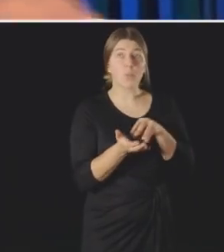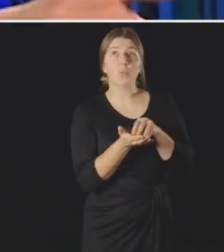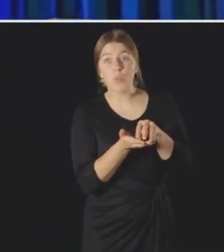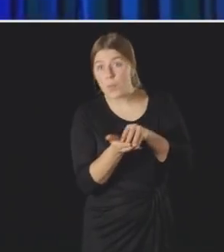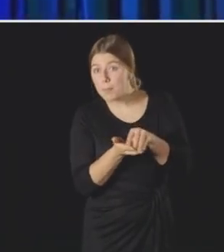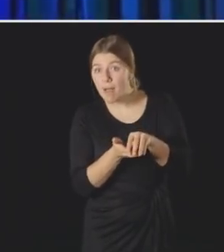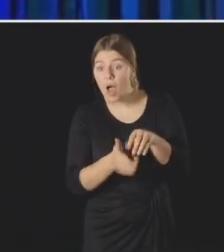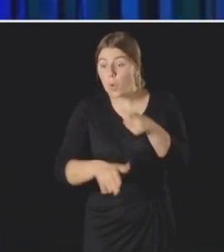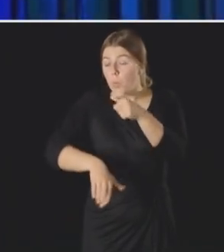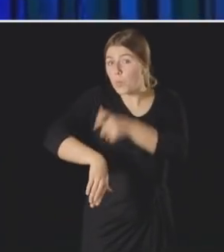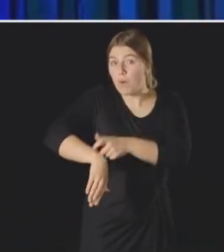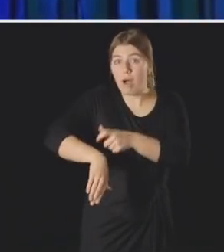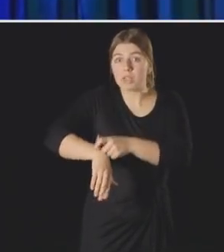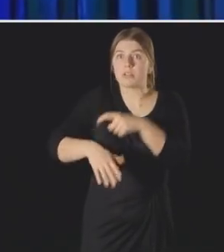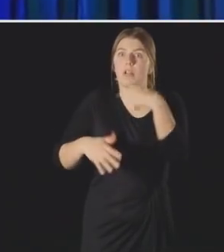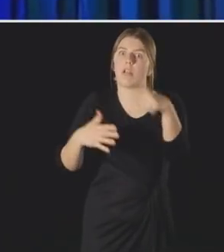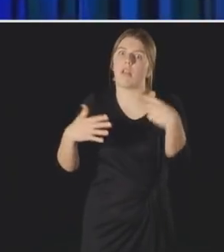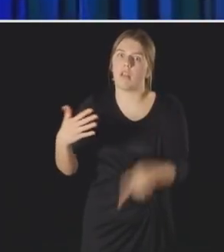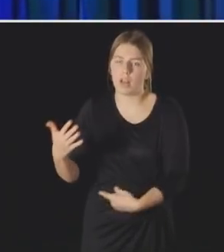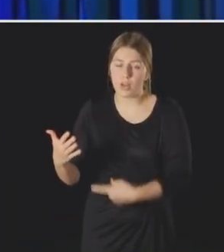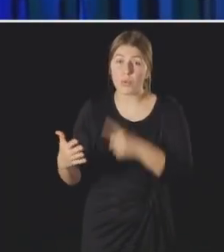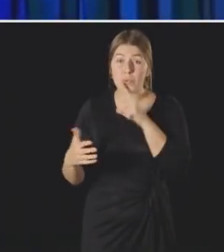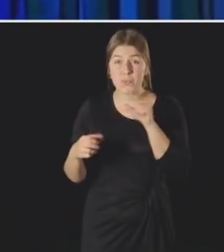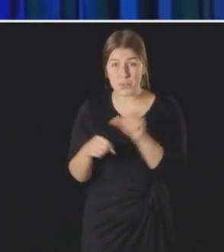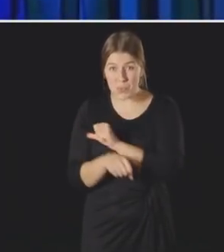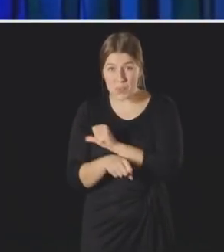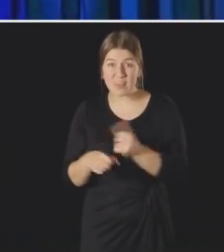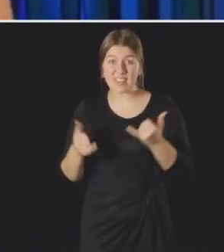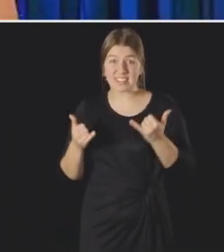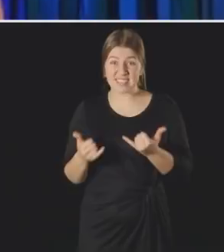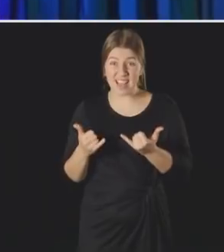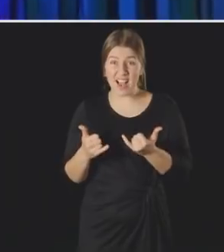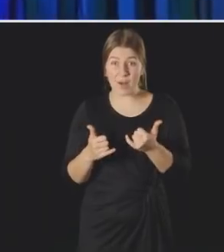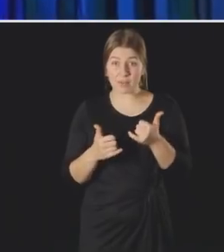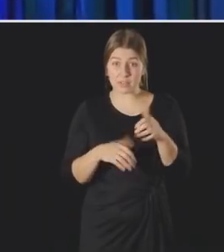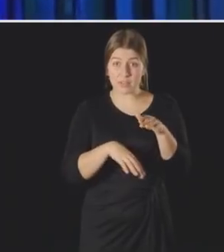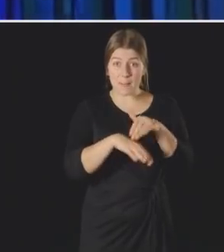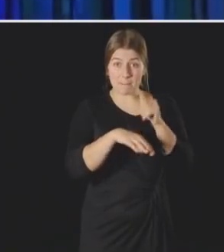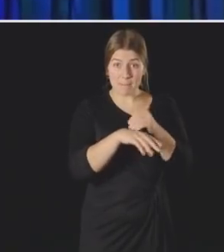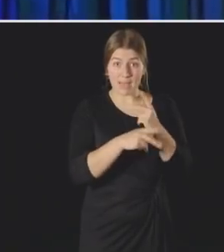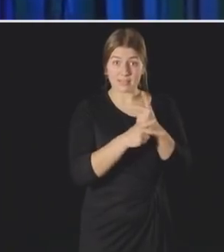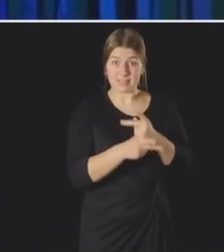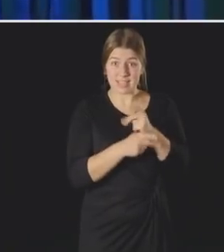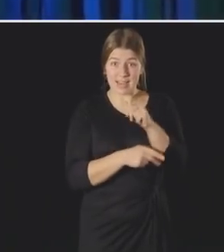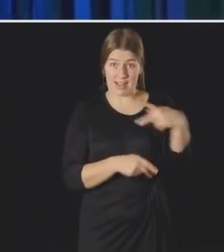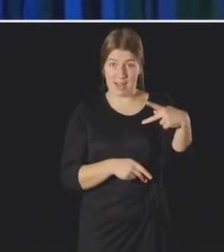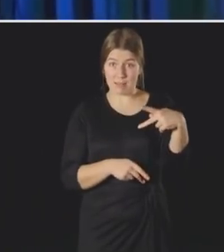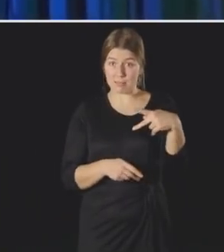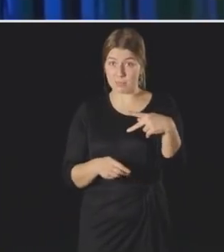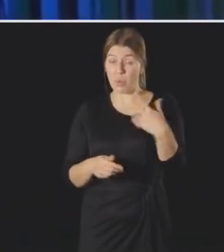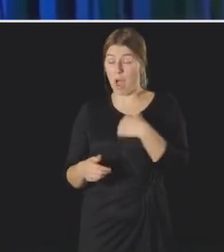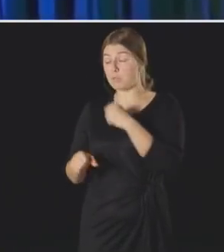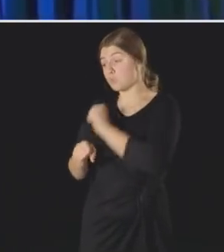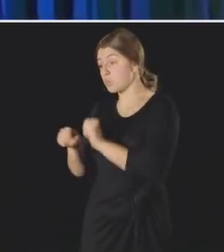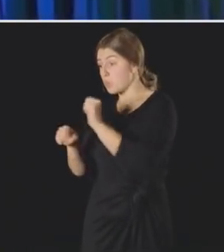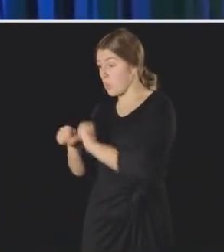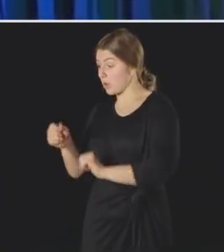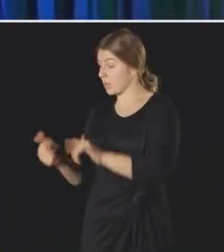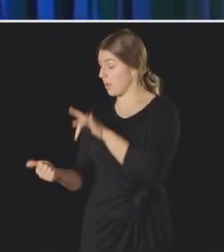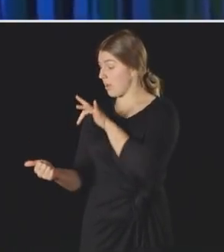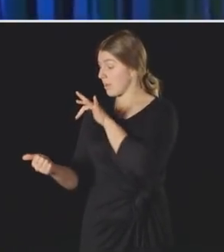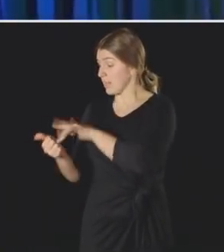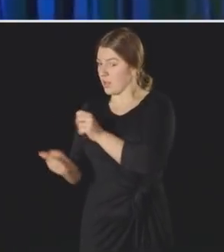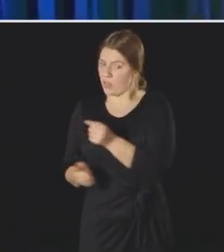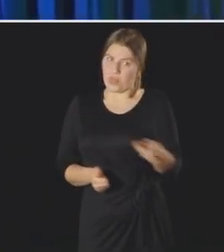a Fitbit. There's even a pet sitting app that allows you to watch your pets while you're not at home. And you can toss your puppy a